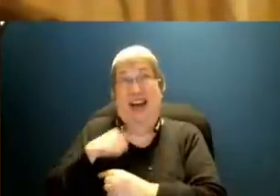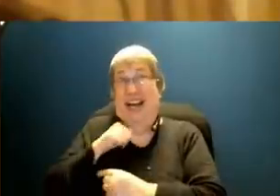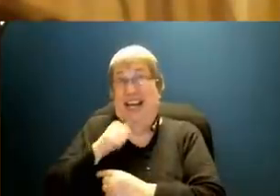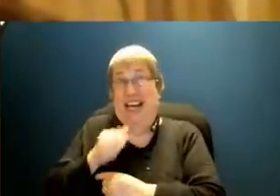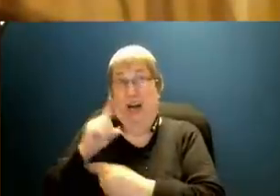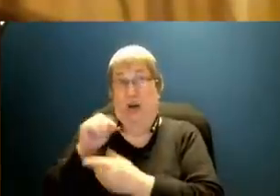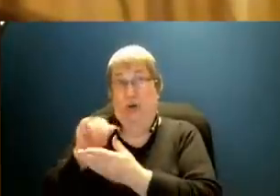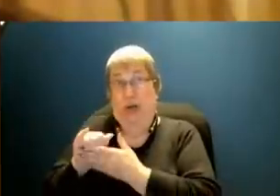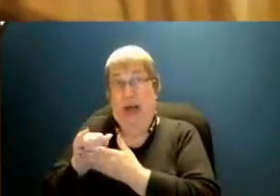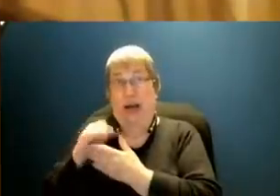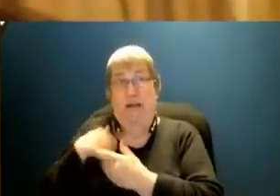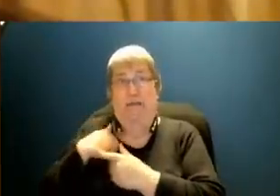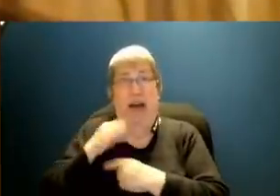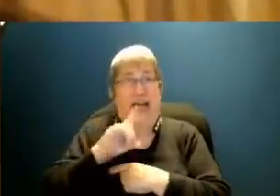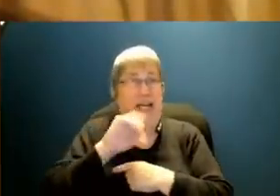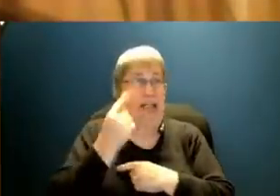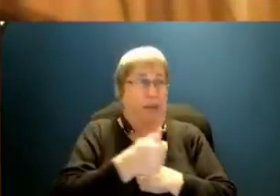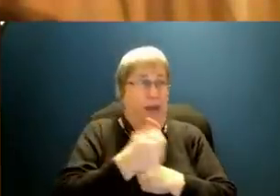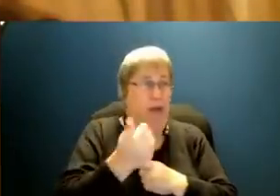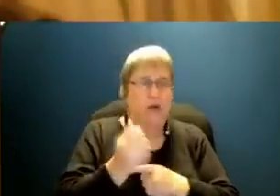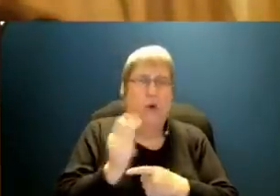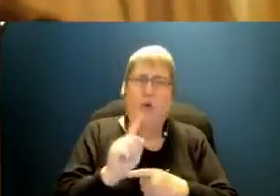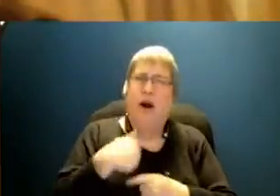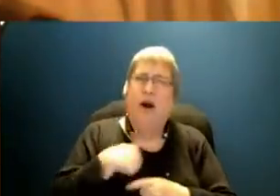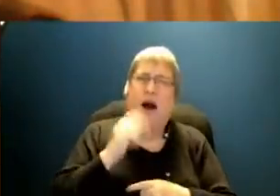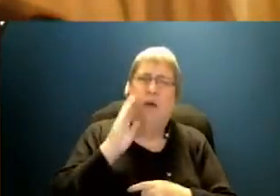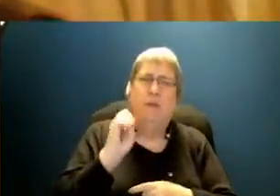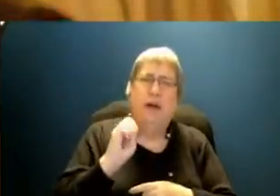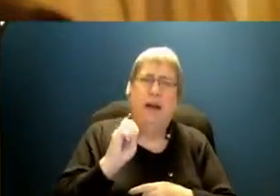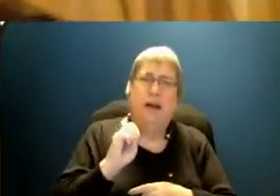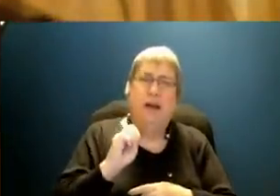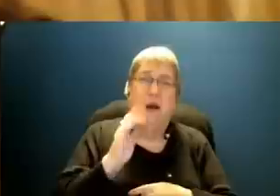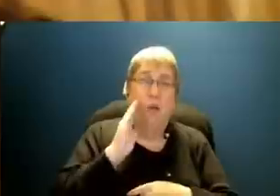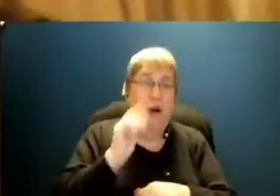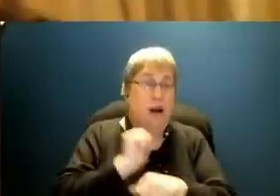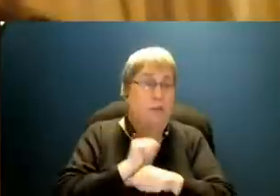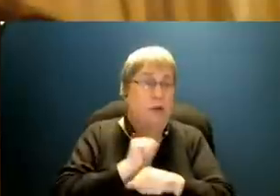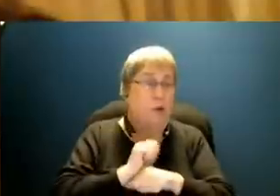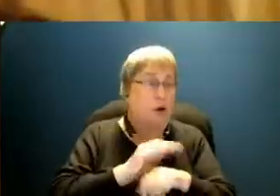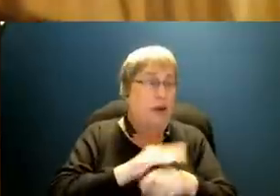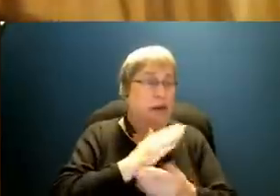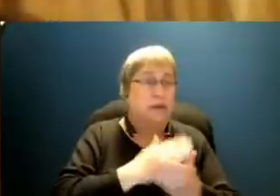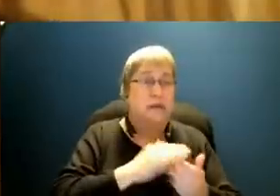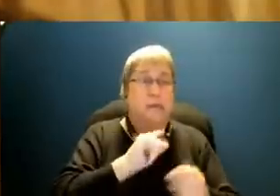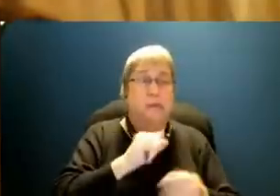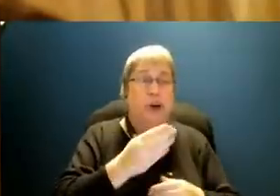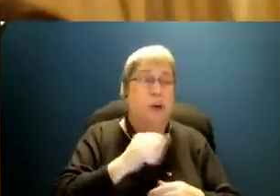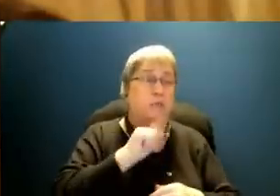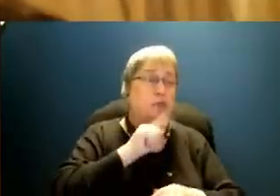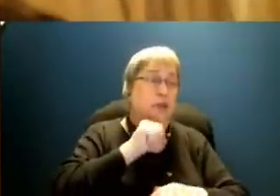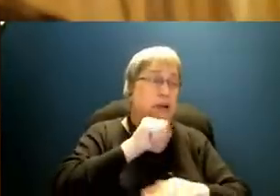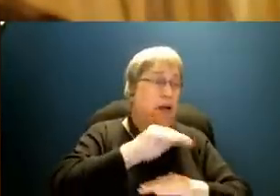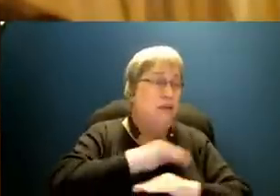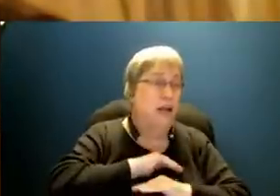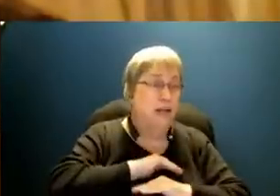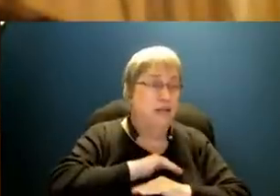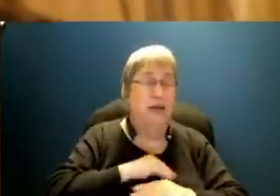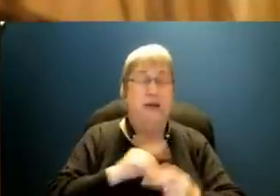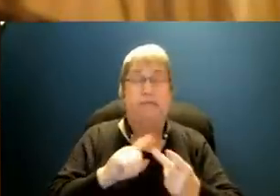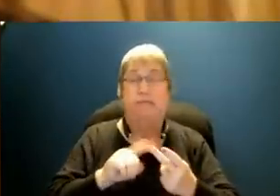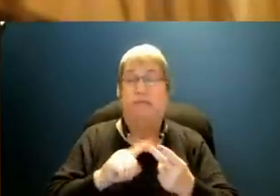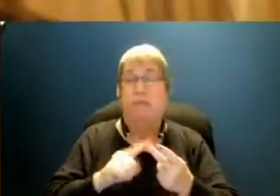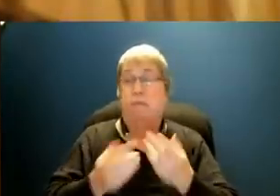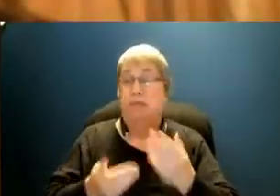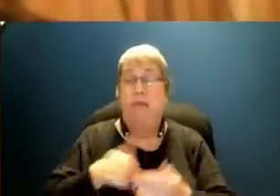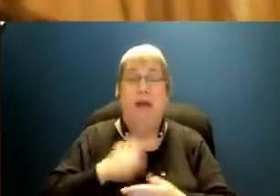another path. Would I be working at another job that wasn't fulfilling? Would I have discovered to